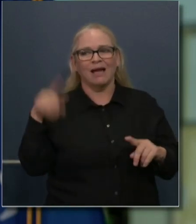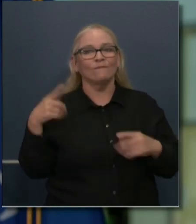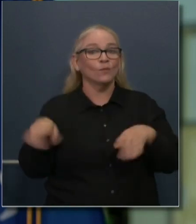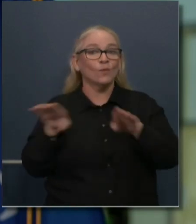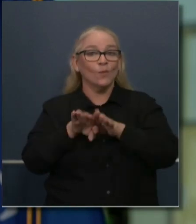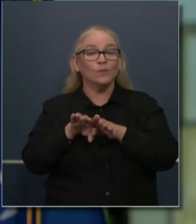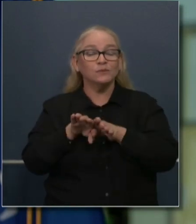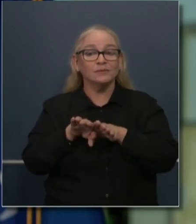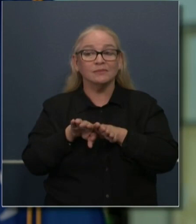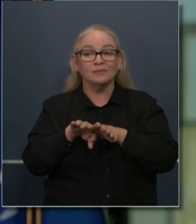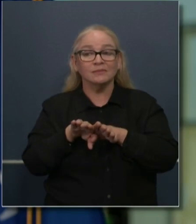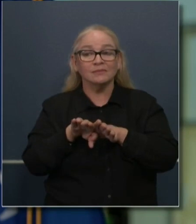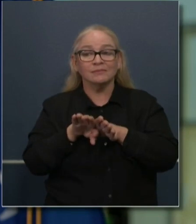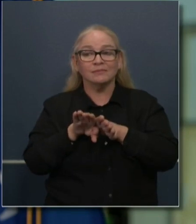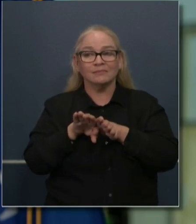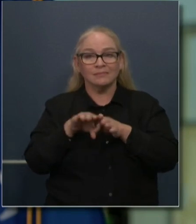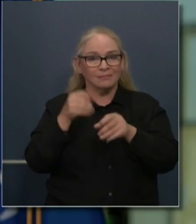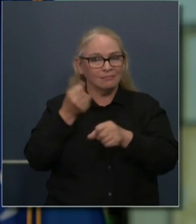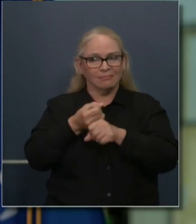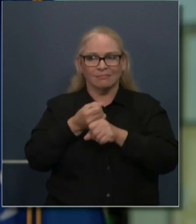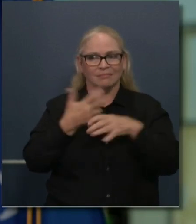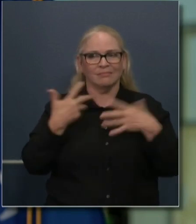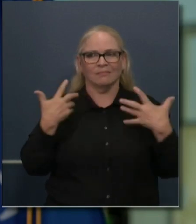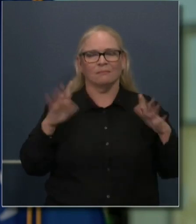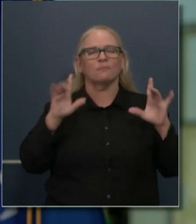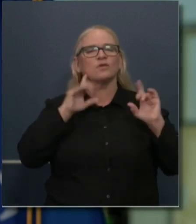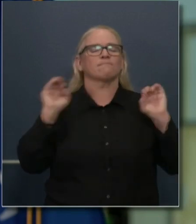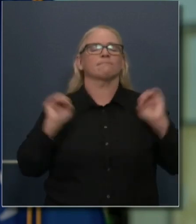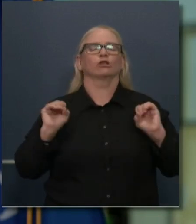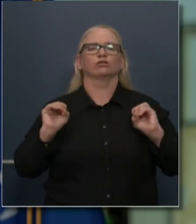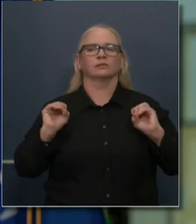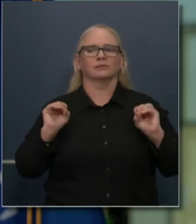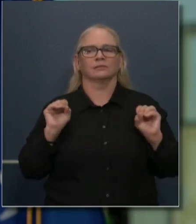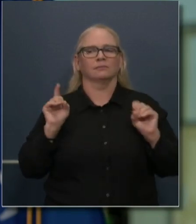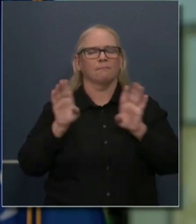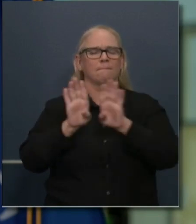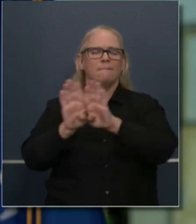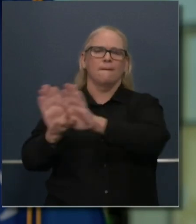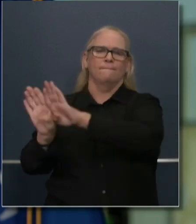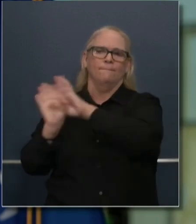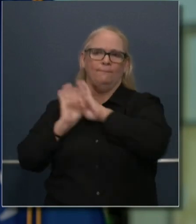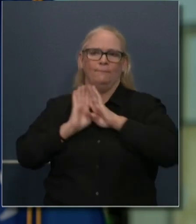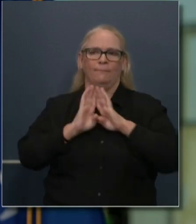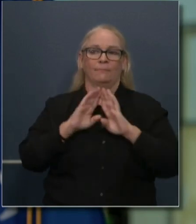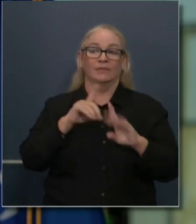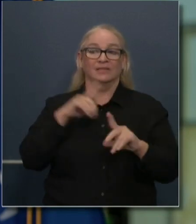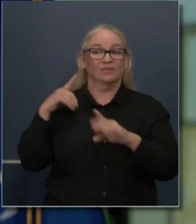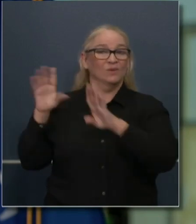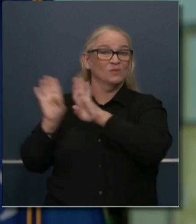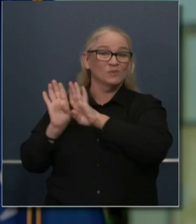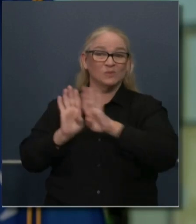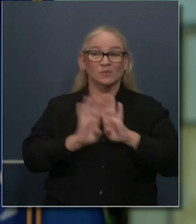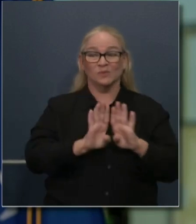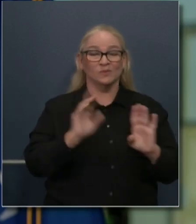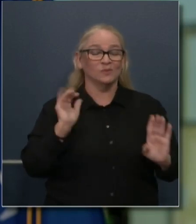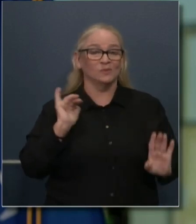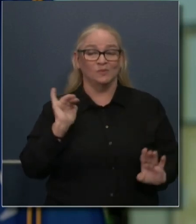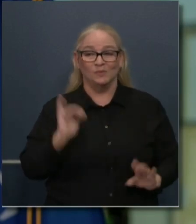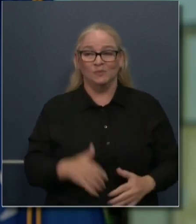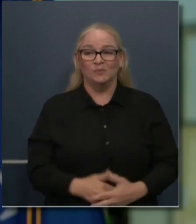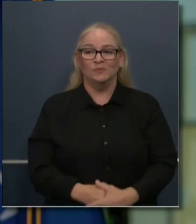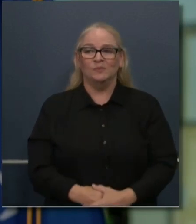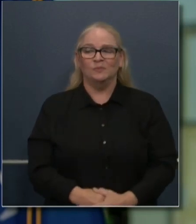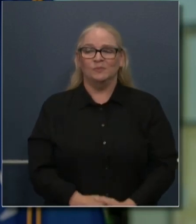this pandemic with certain emergency orders that we needed to advance in real time. Because the